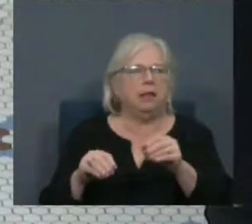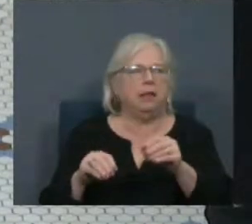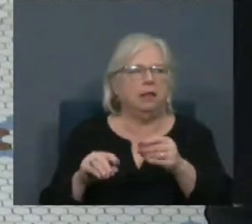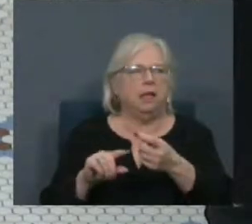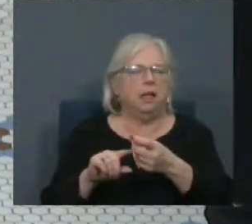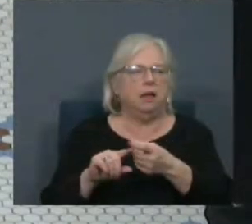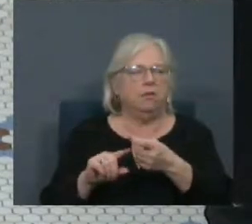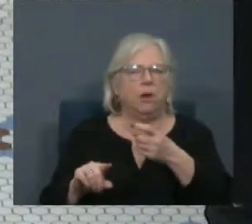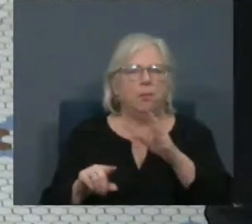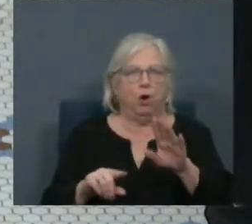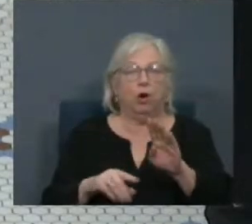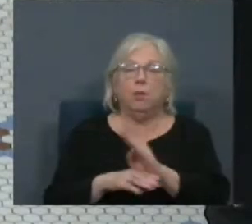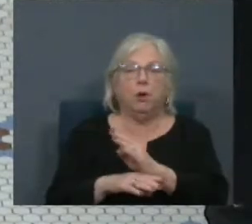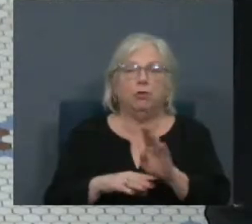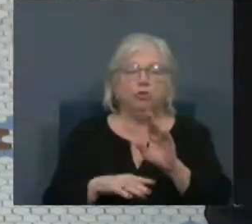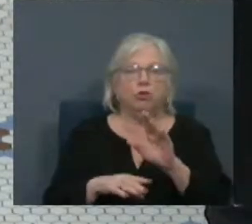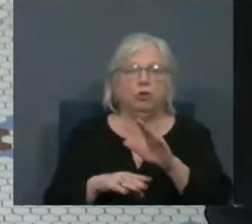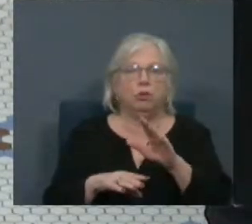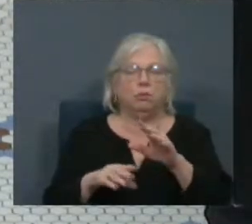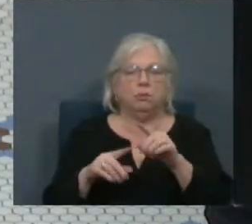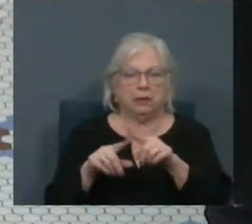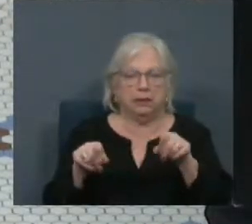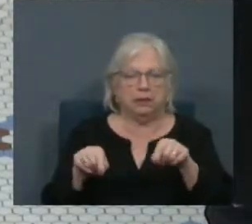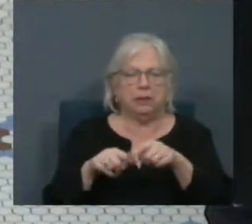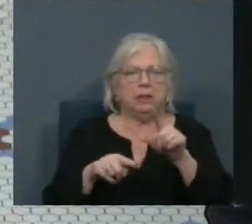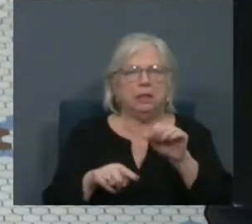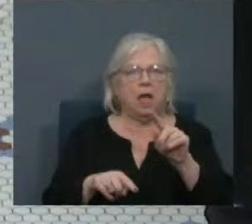her commercial lot.